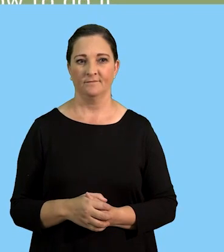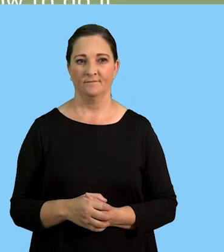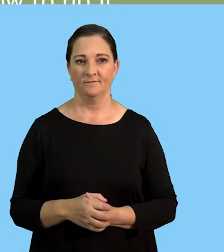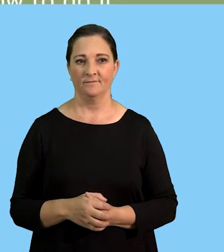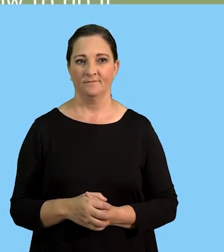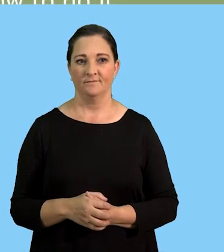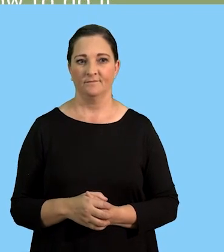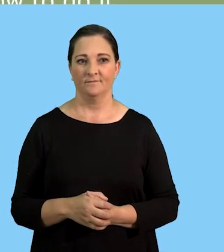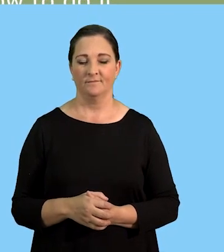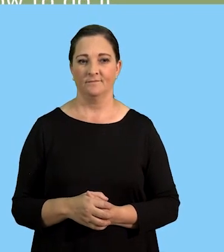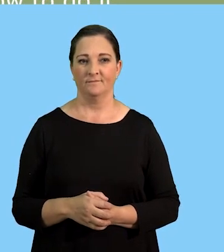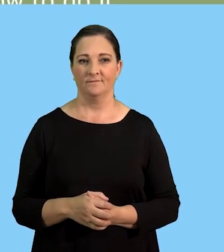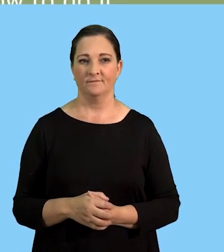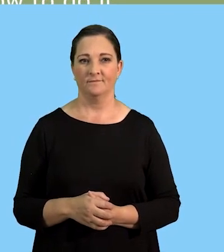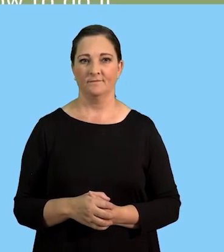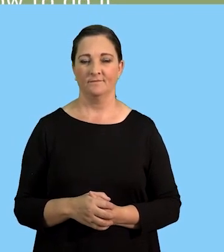to do it.